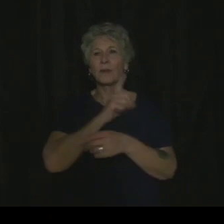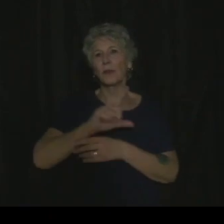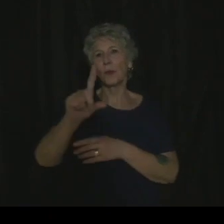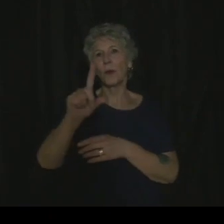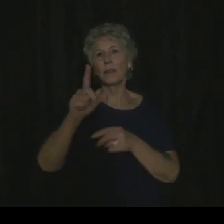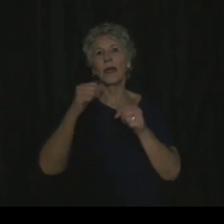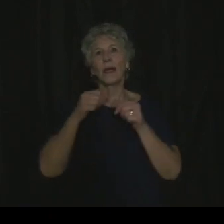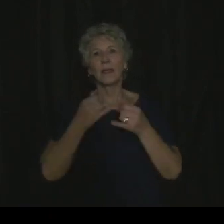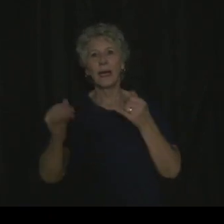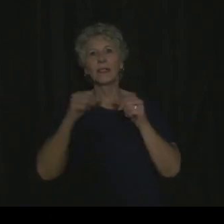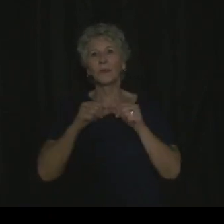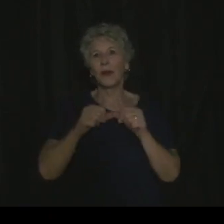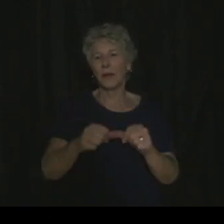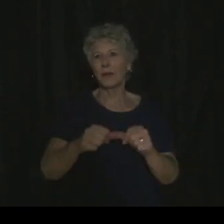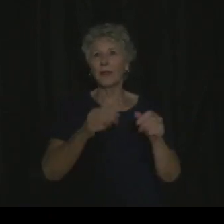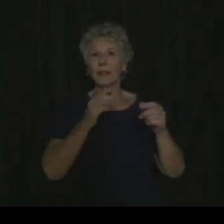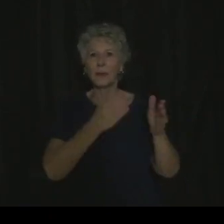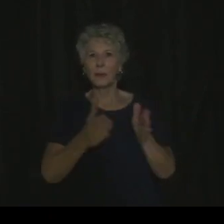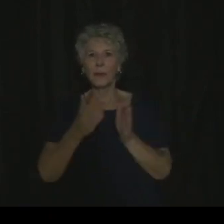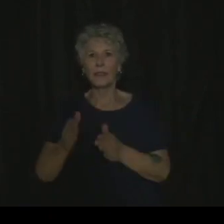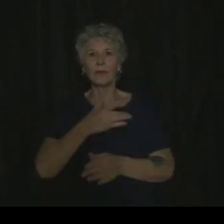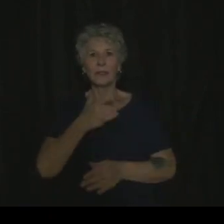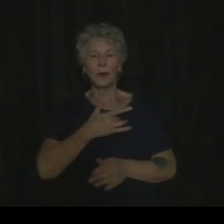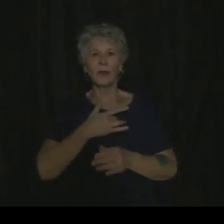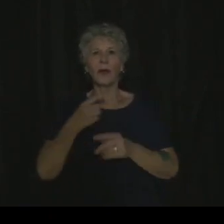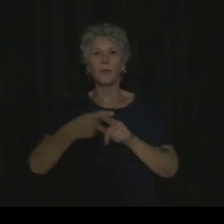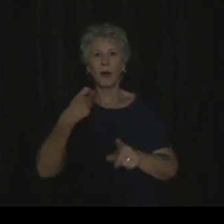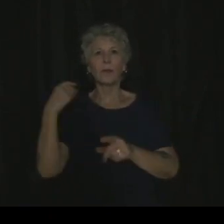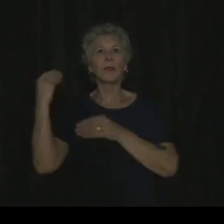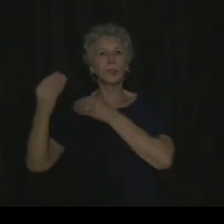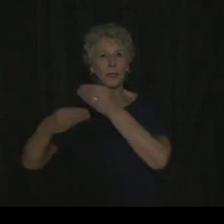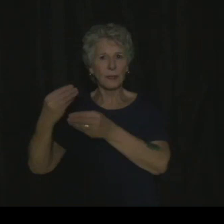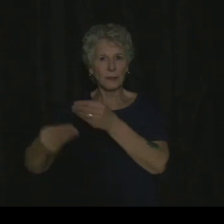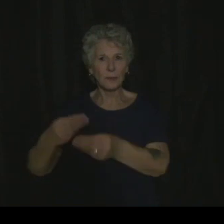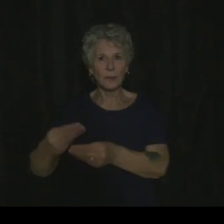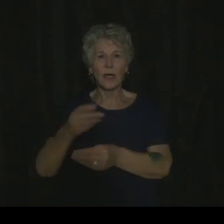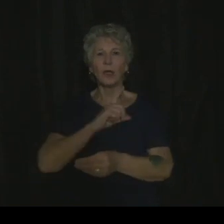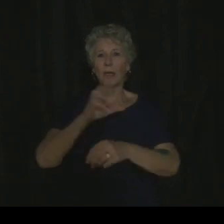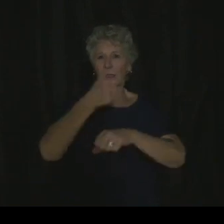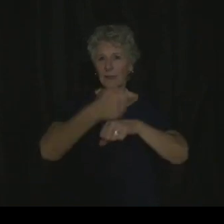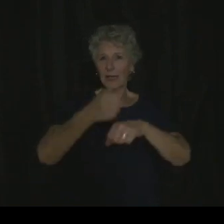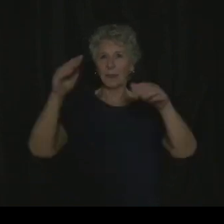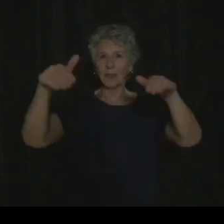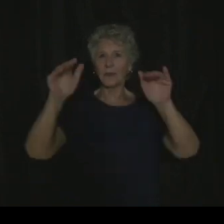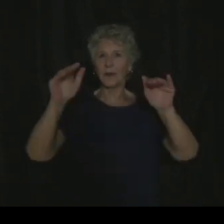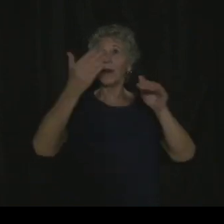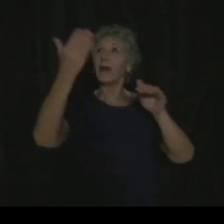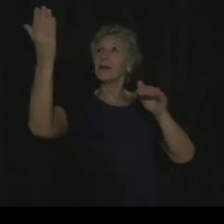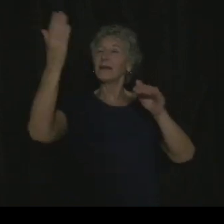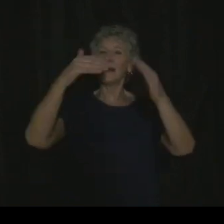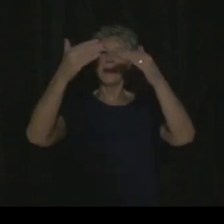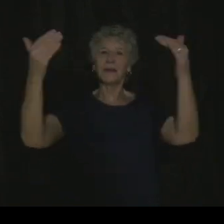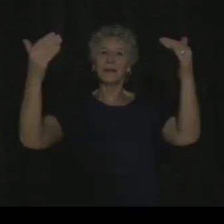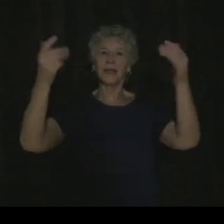plans of his heart from generation to generation. The Lord has established his throne in the heavens, and his